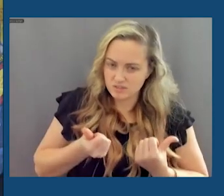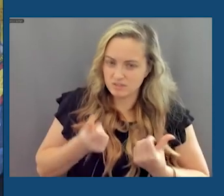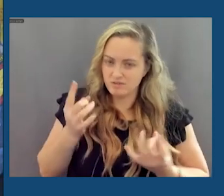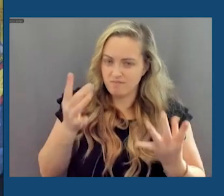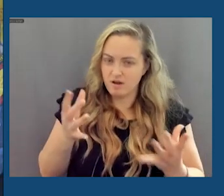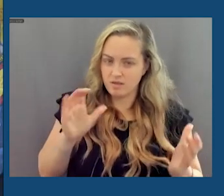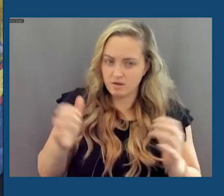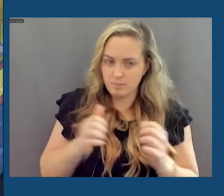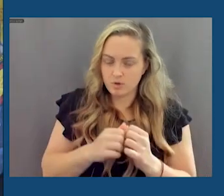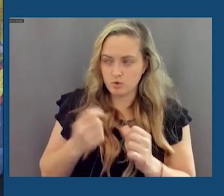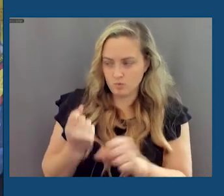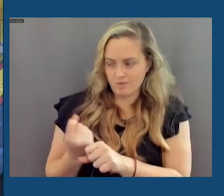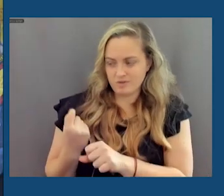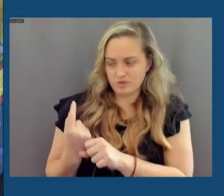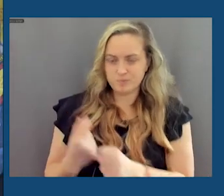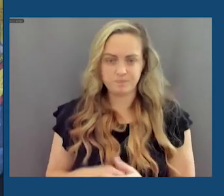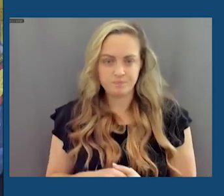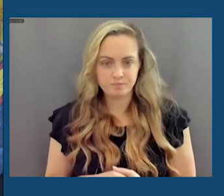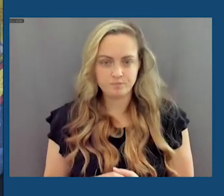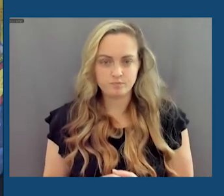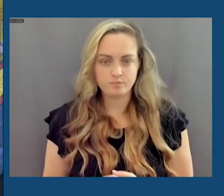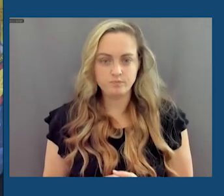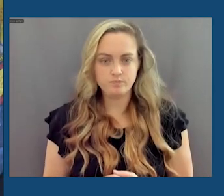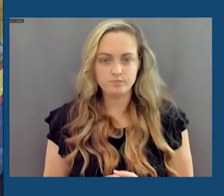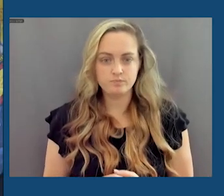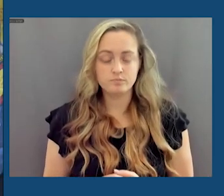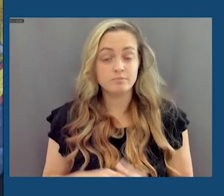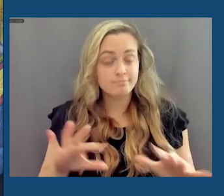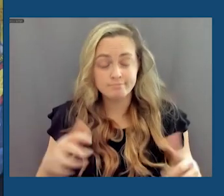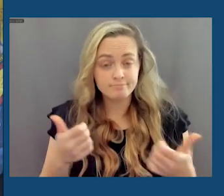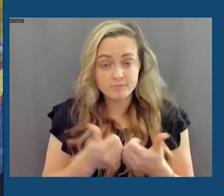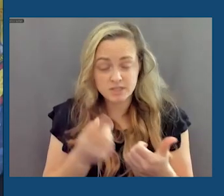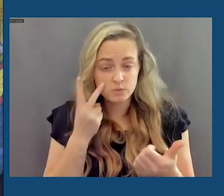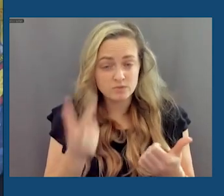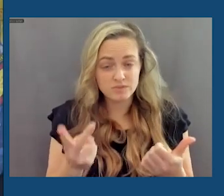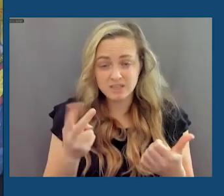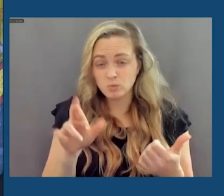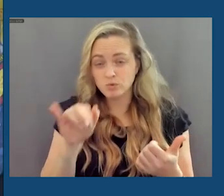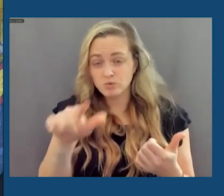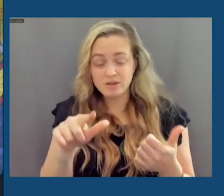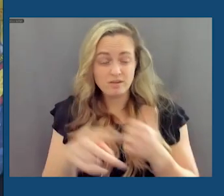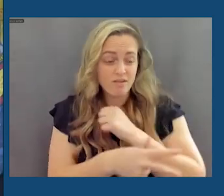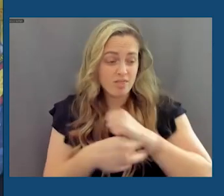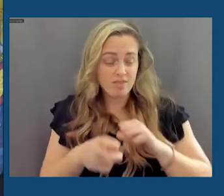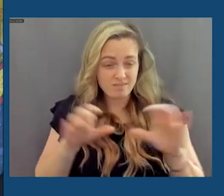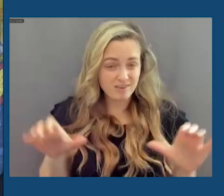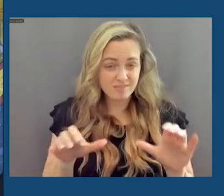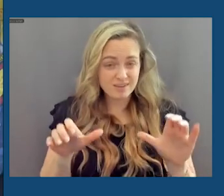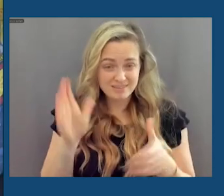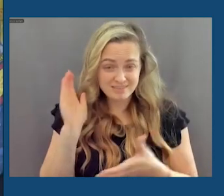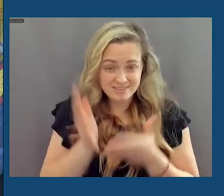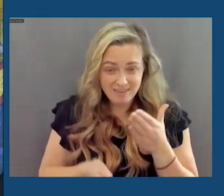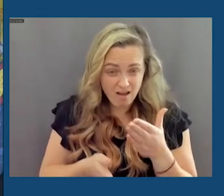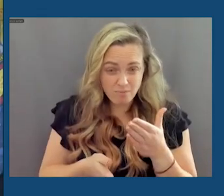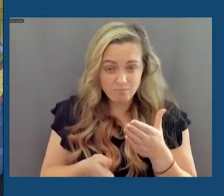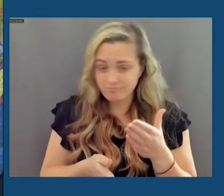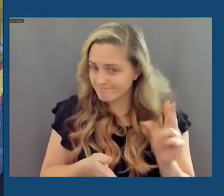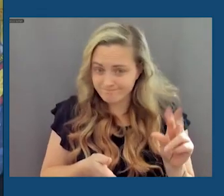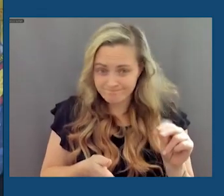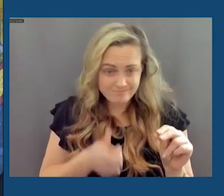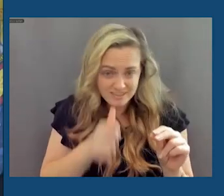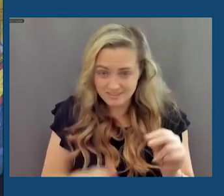with 1 year ago. The challenges presented by retail theft activity do not stop at the threshold of a retail